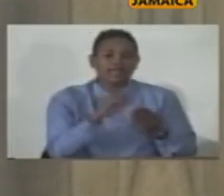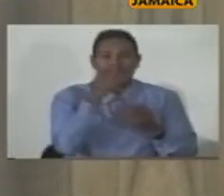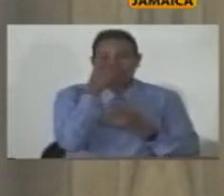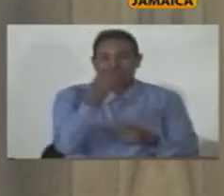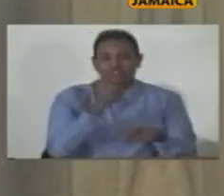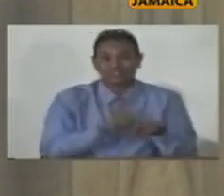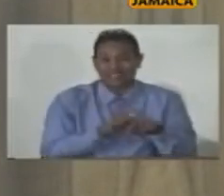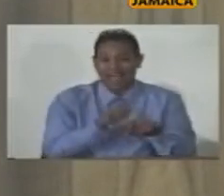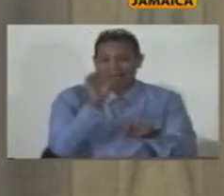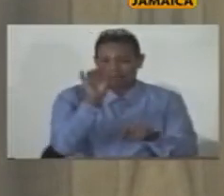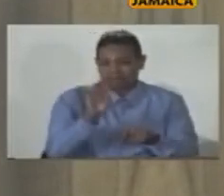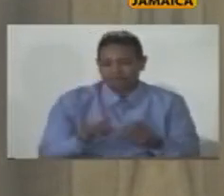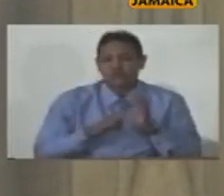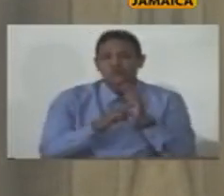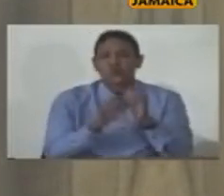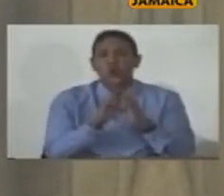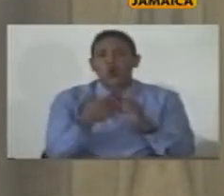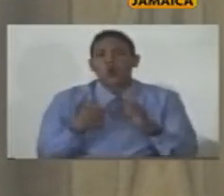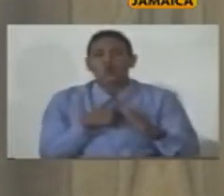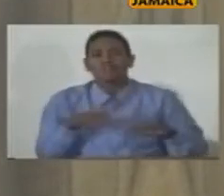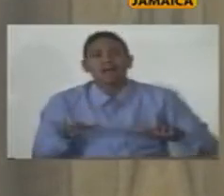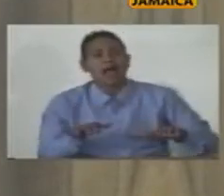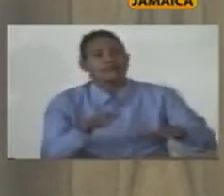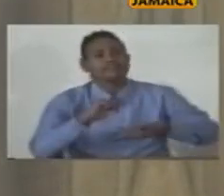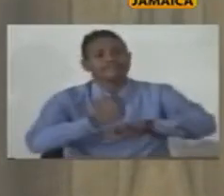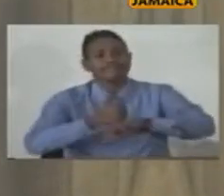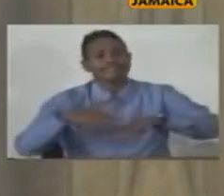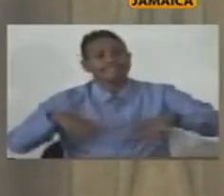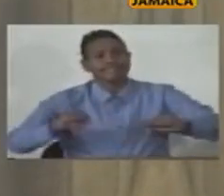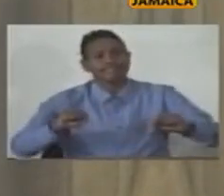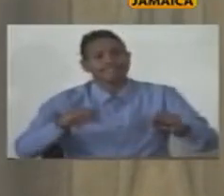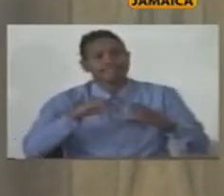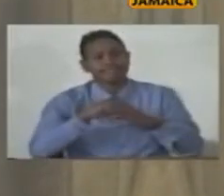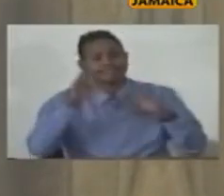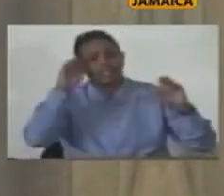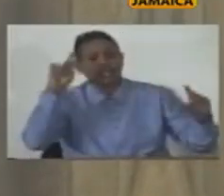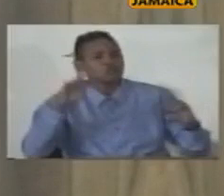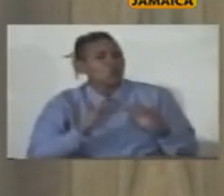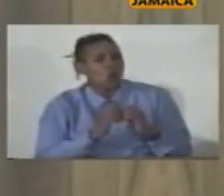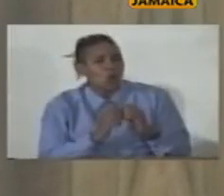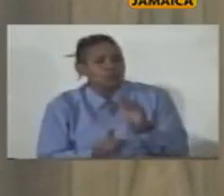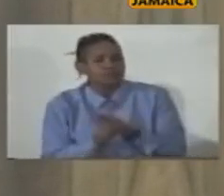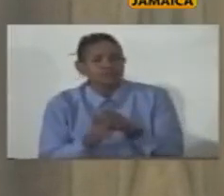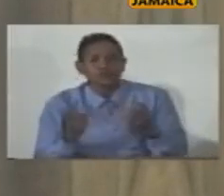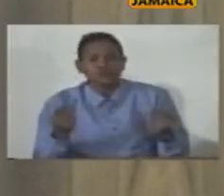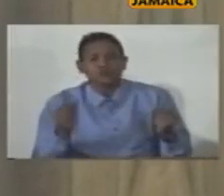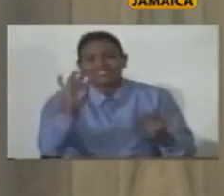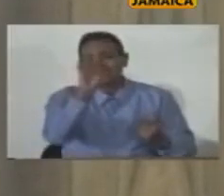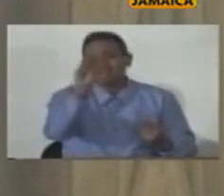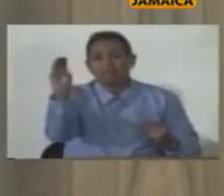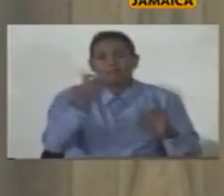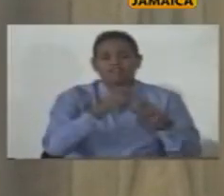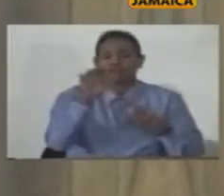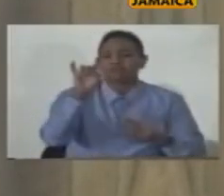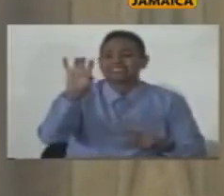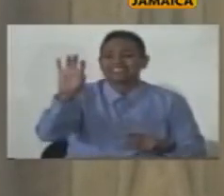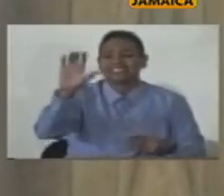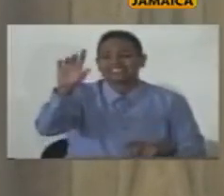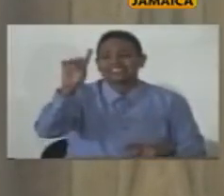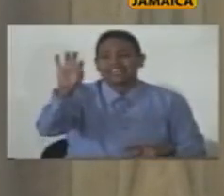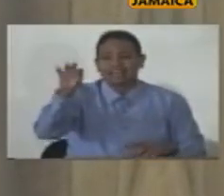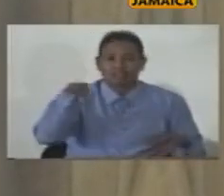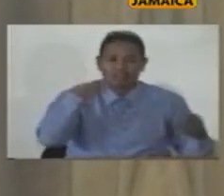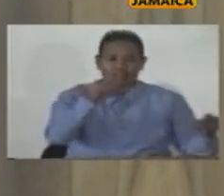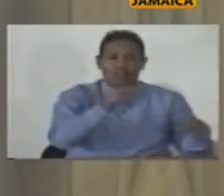time to show how we have taken action in education. 7 million from CDF have been spent on